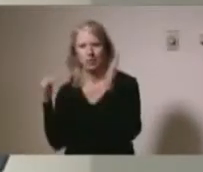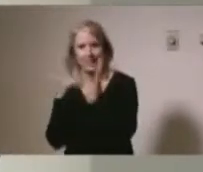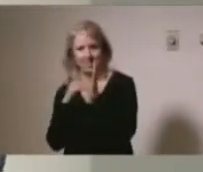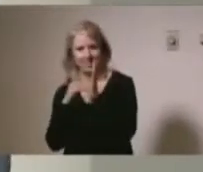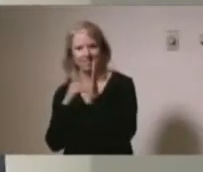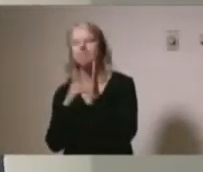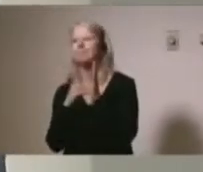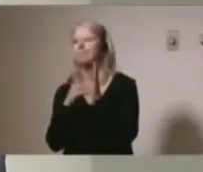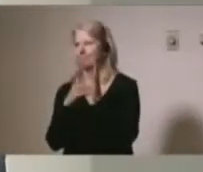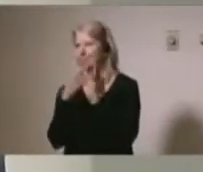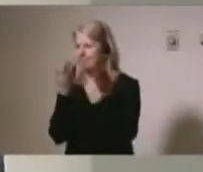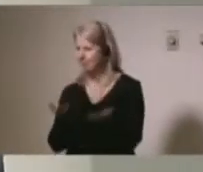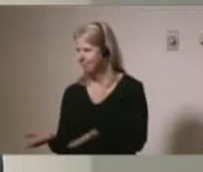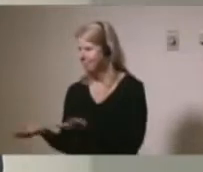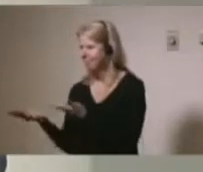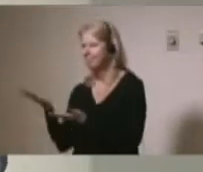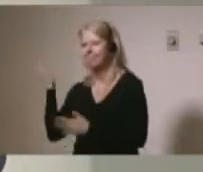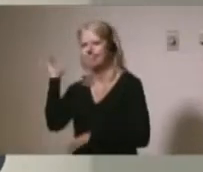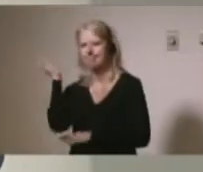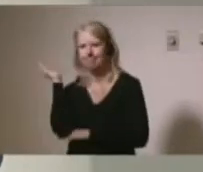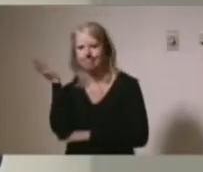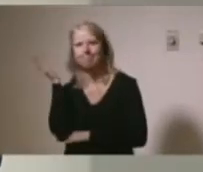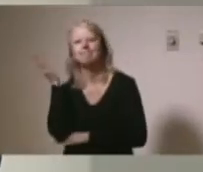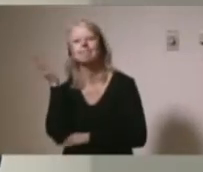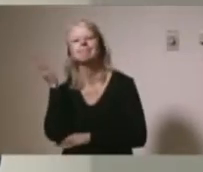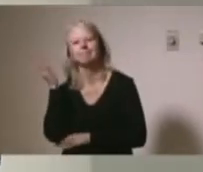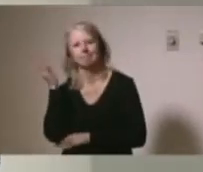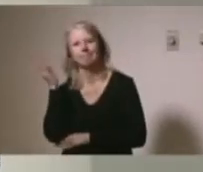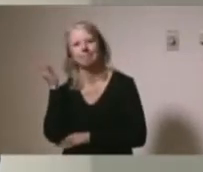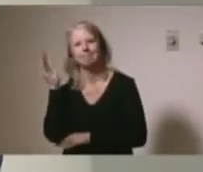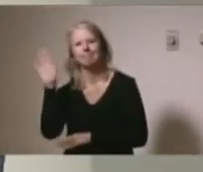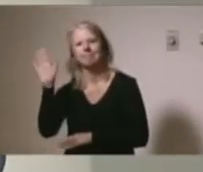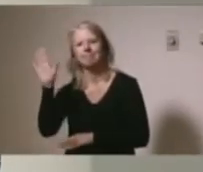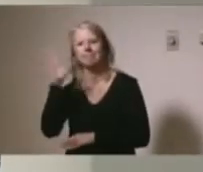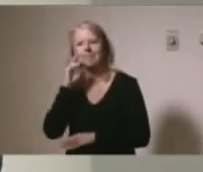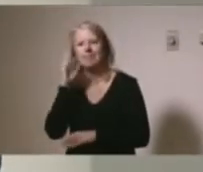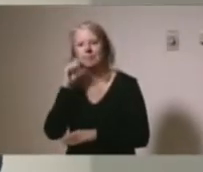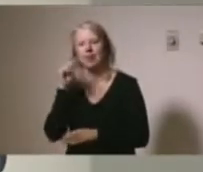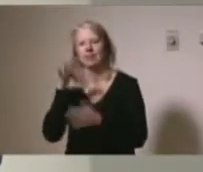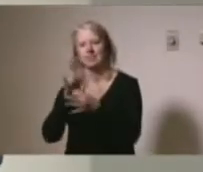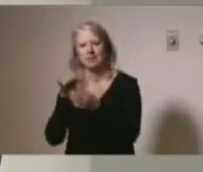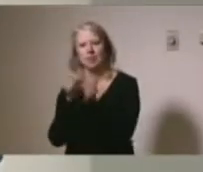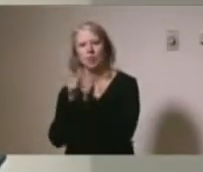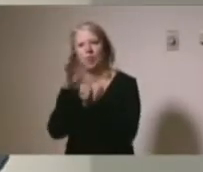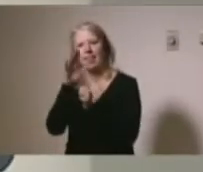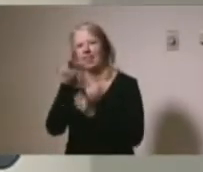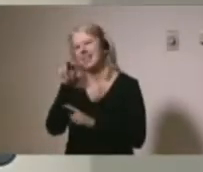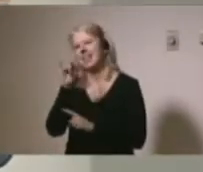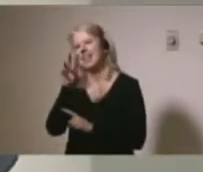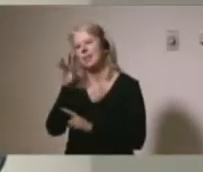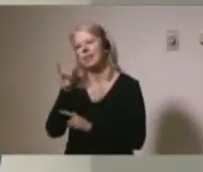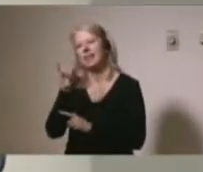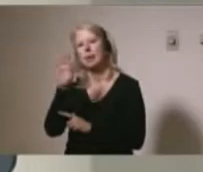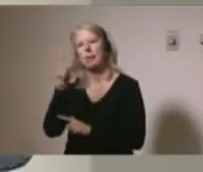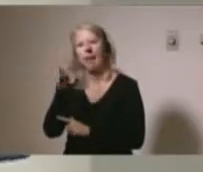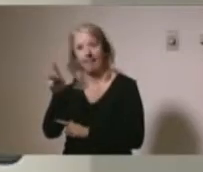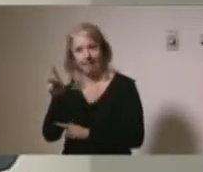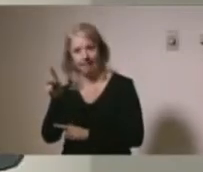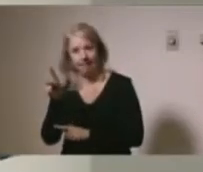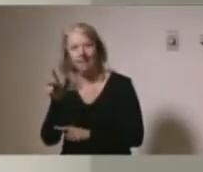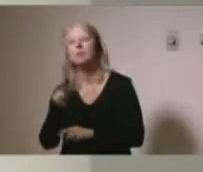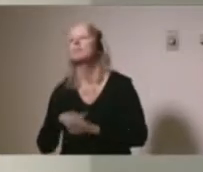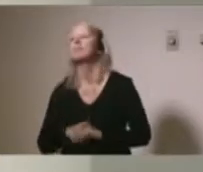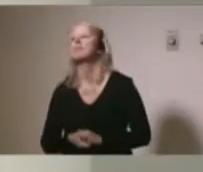he will come and talk to us about the Kiwi Bank. I think every one of us, we heard in the past